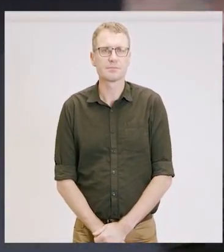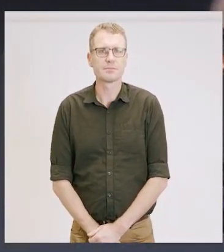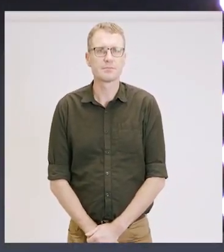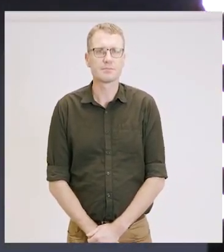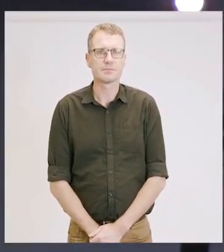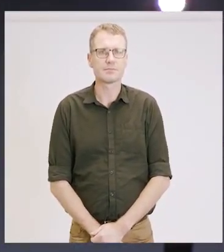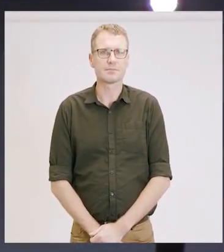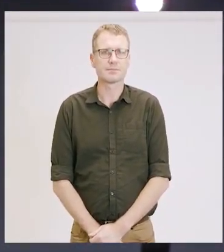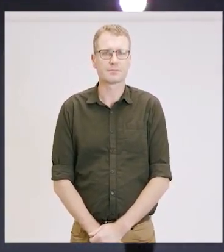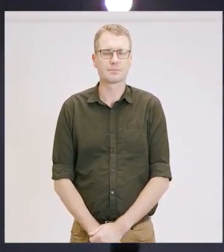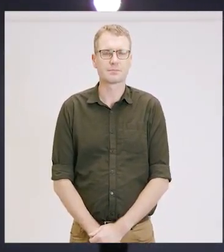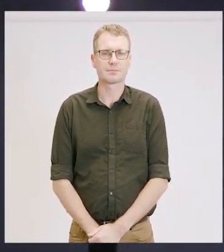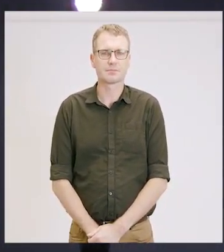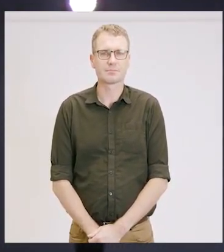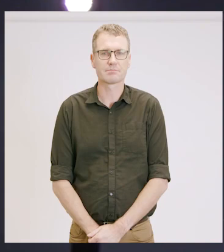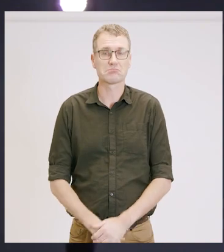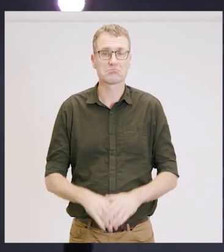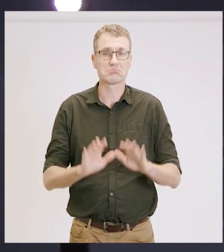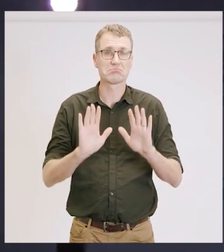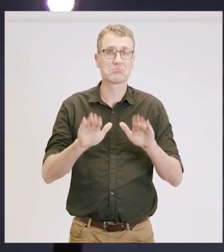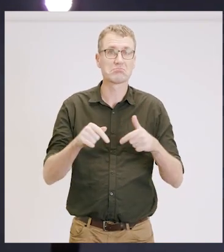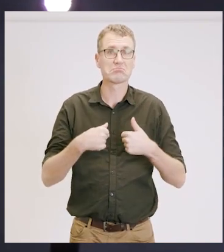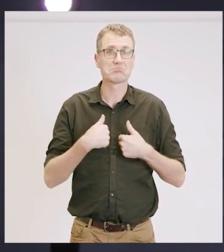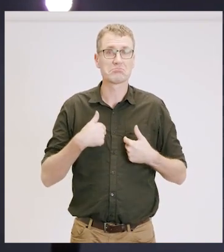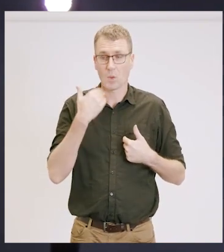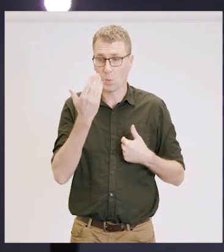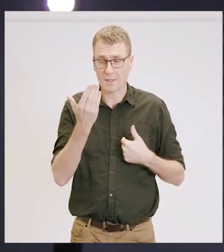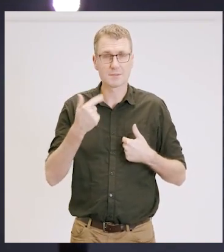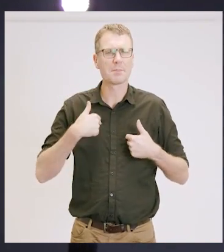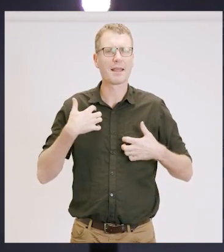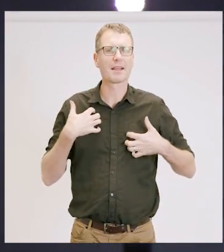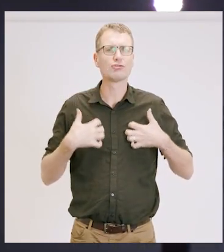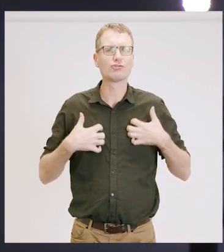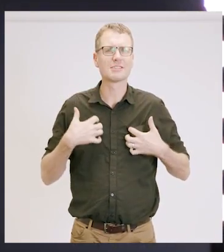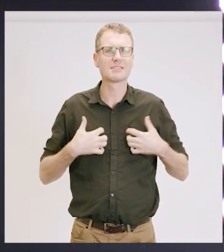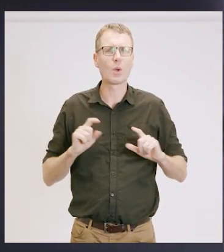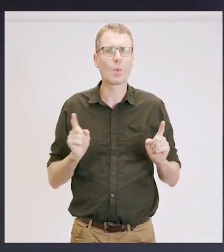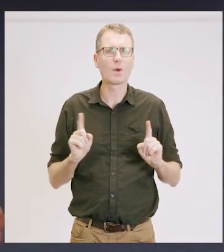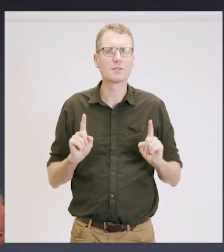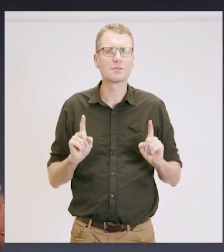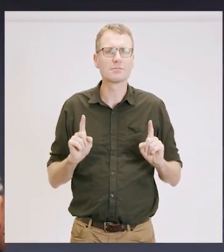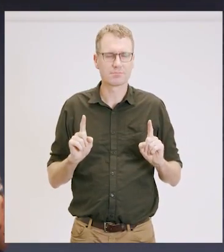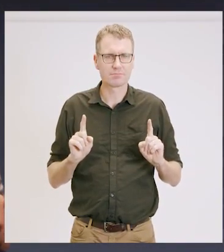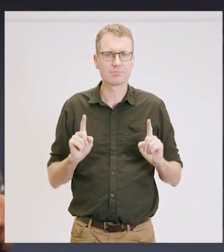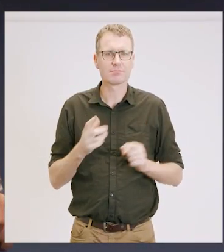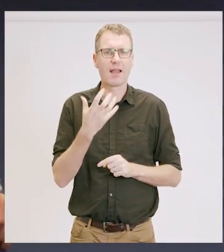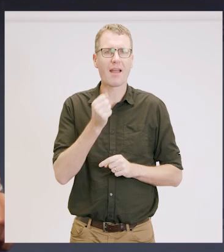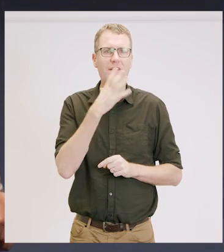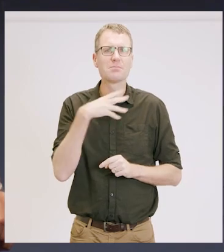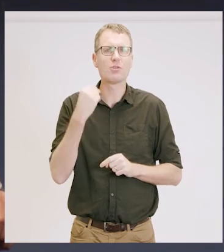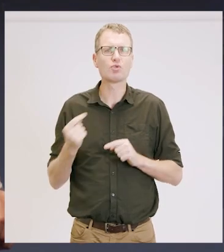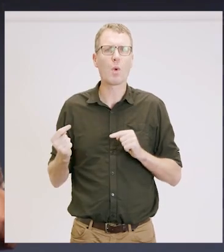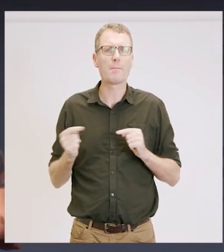You know, it's always interesting to me that there is a spiritual battle that goes on when people come to get